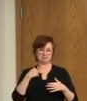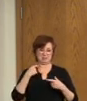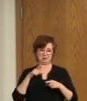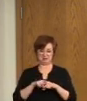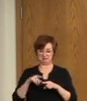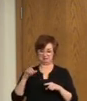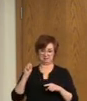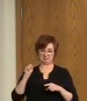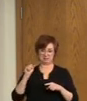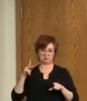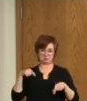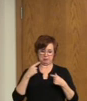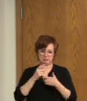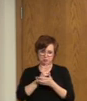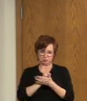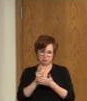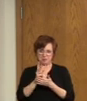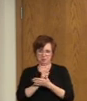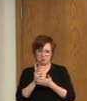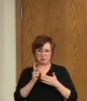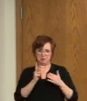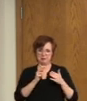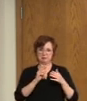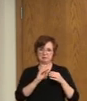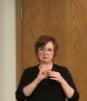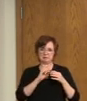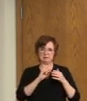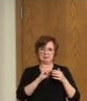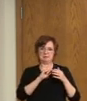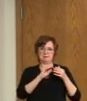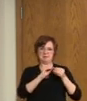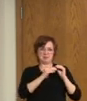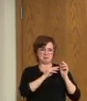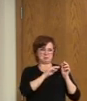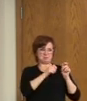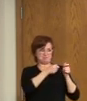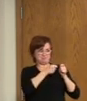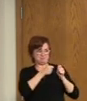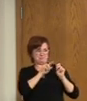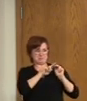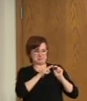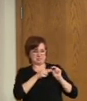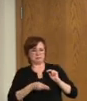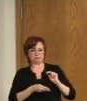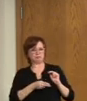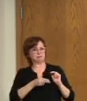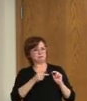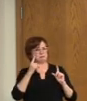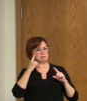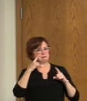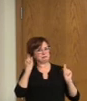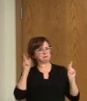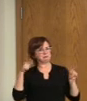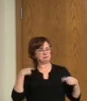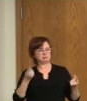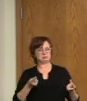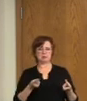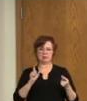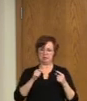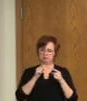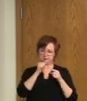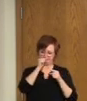over the last 2 or 3 weeks, and once again bending a curve downwards. We really need to sustain this course as the vaccination program picks